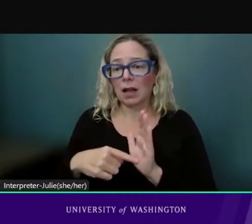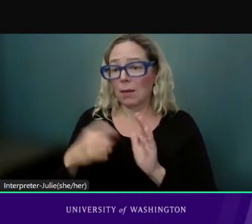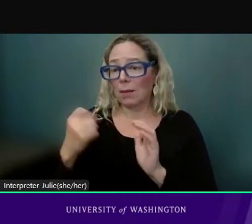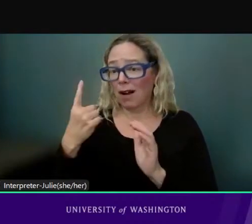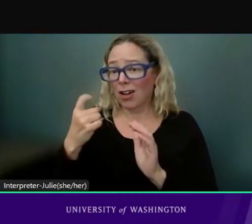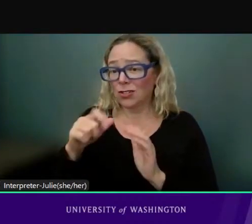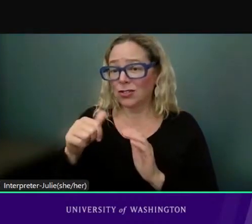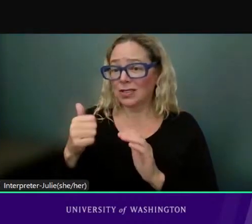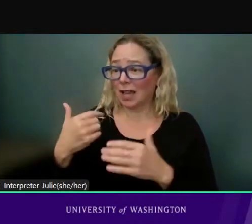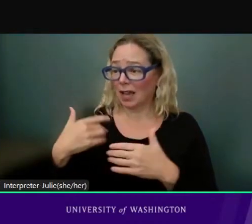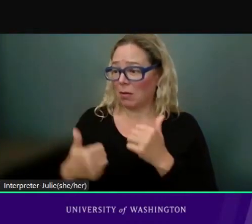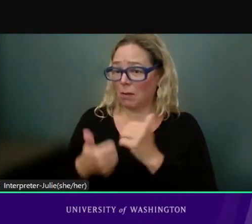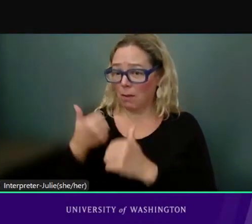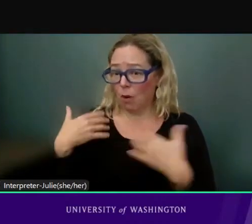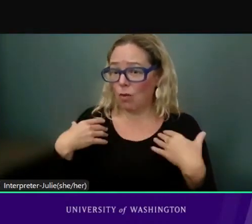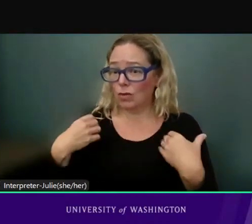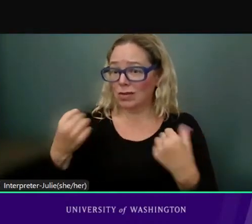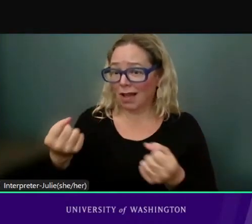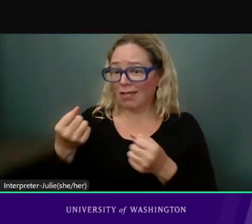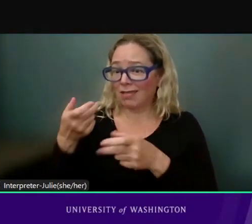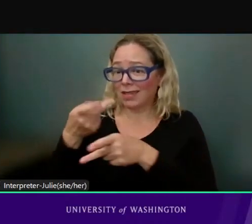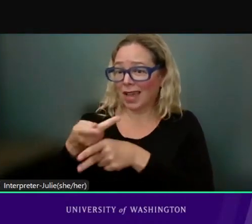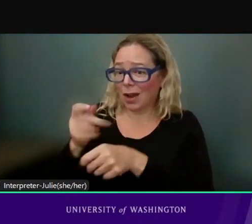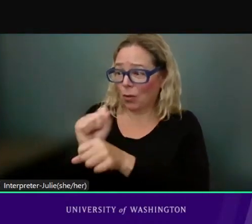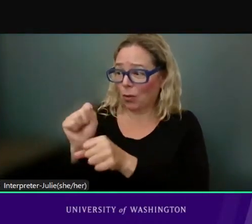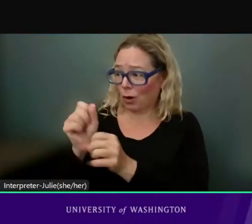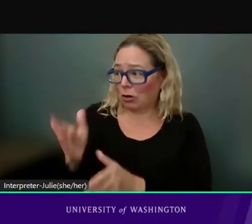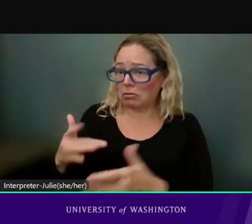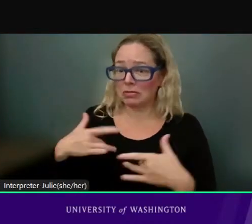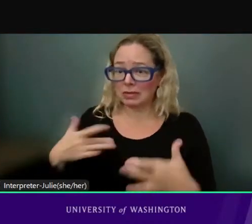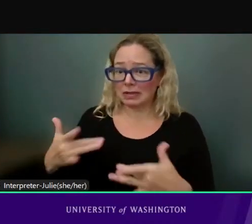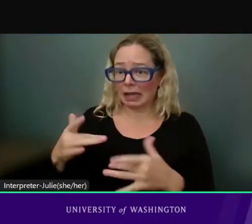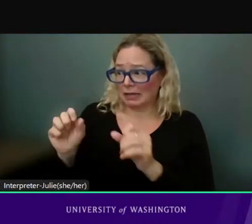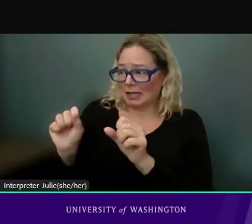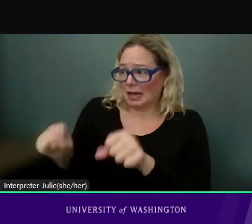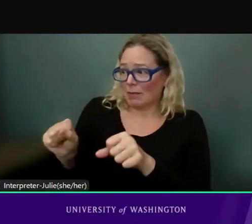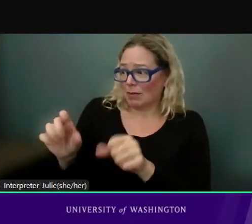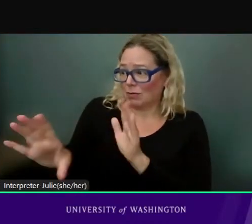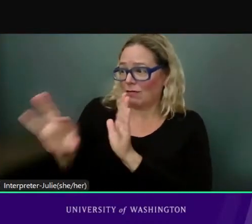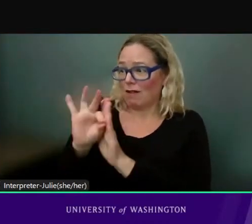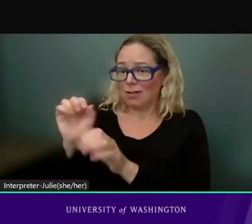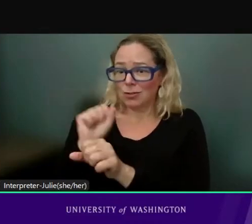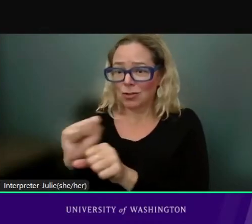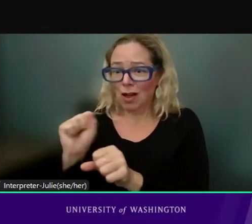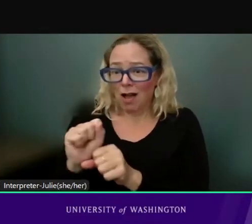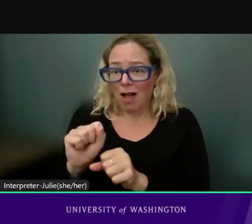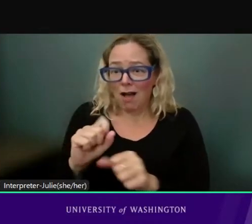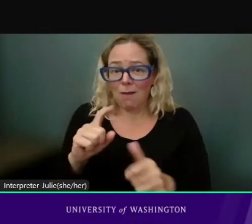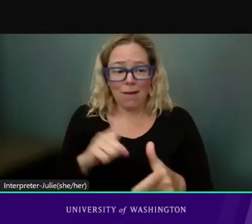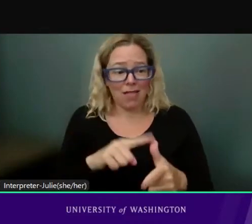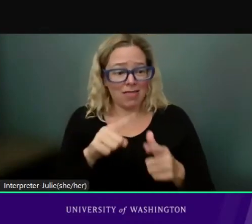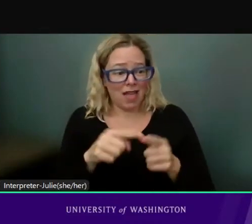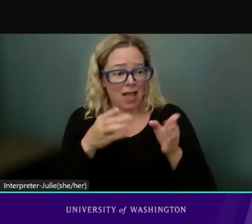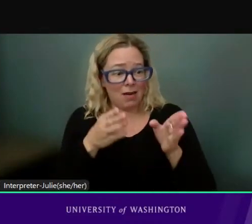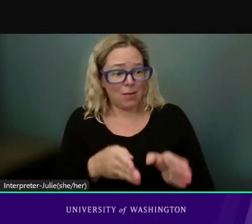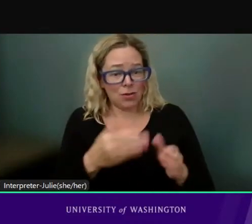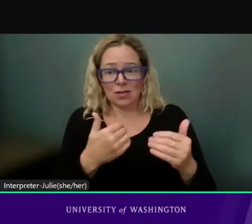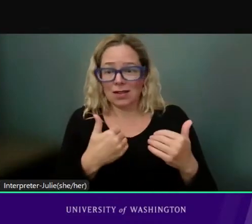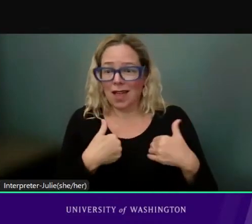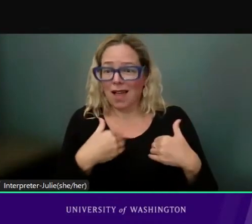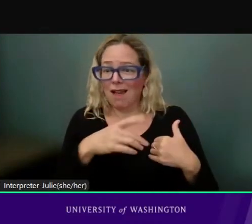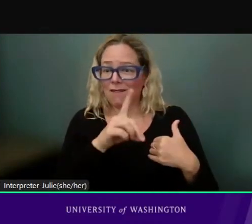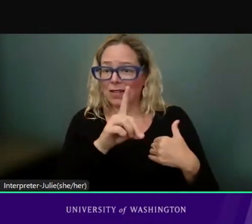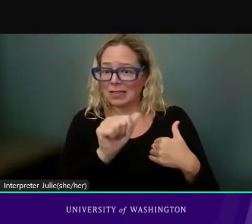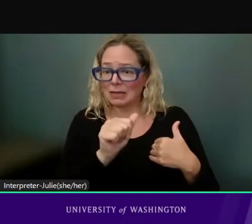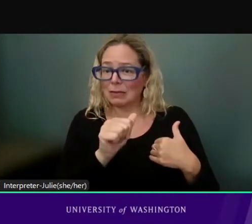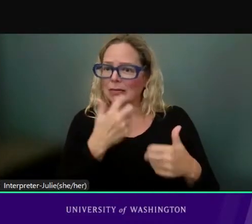all workers with disabilities. Which suggests that maybe once individuals acquire the specialized skills and the